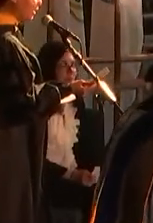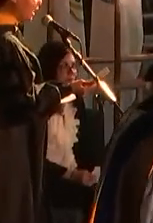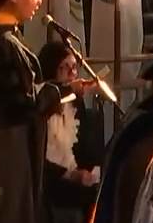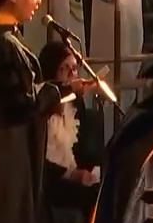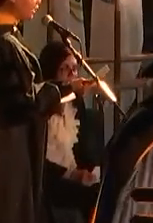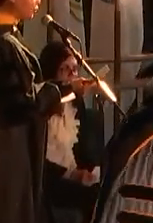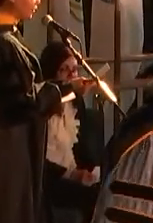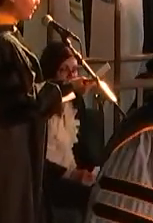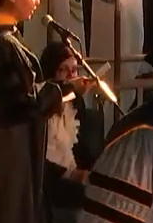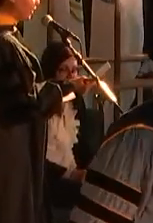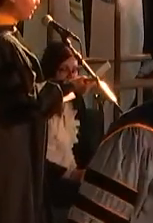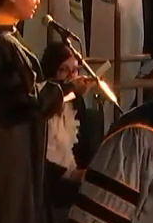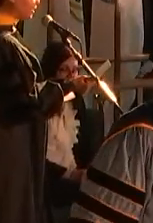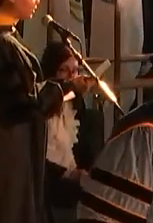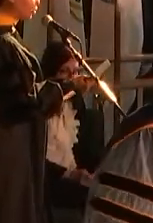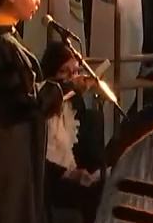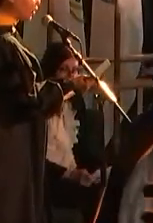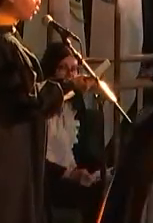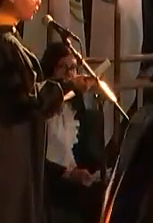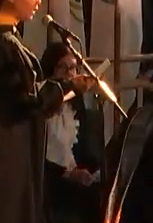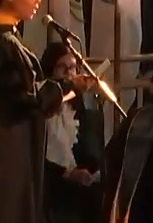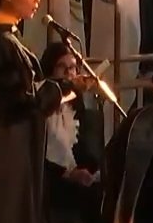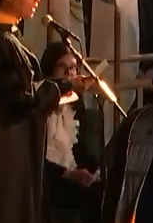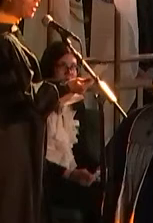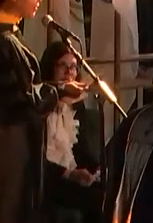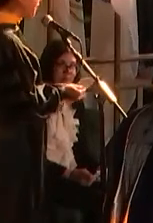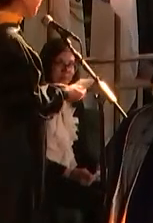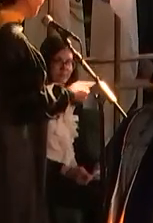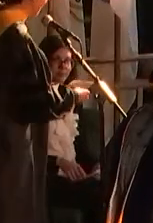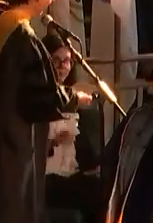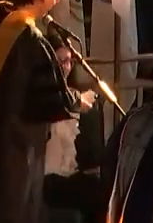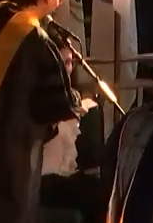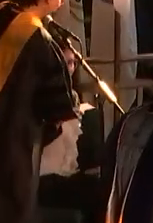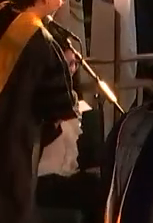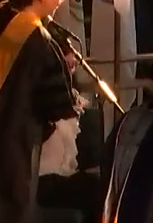Caitlin Landreville, summa cum laude.